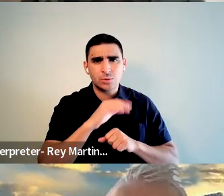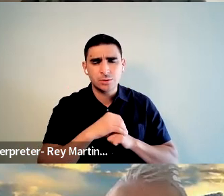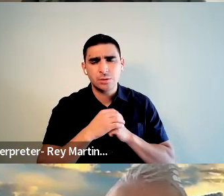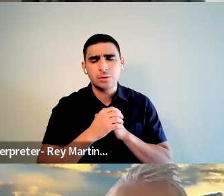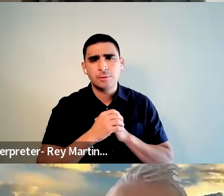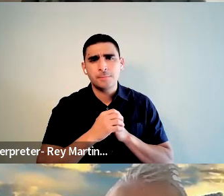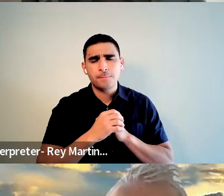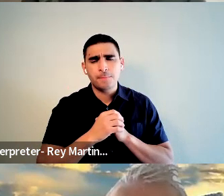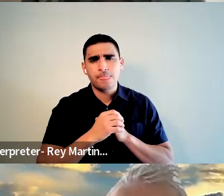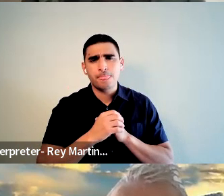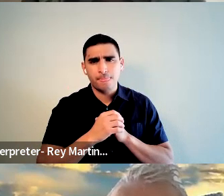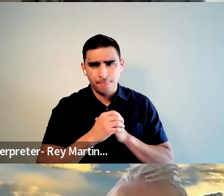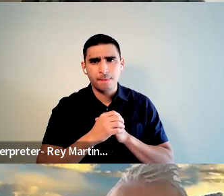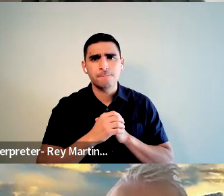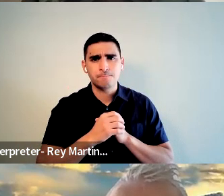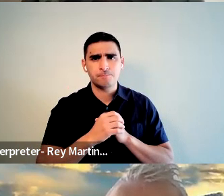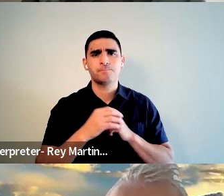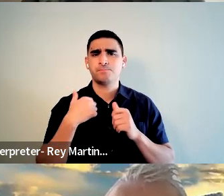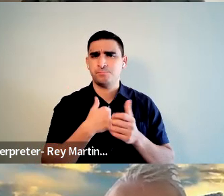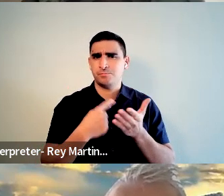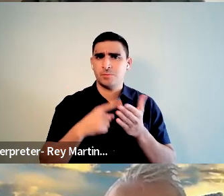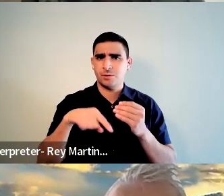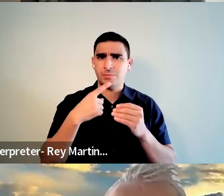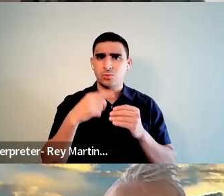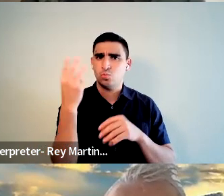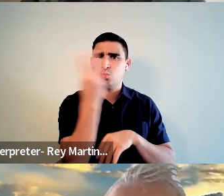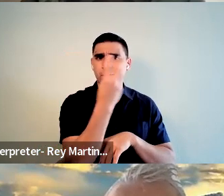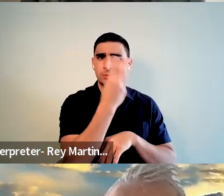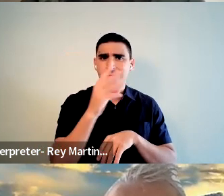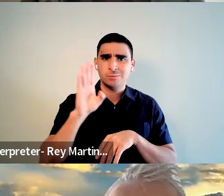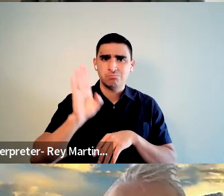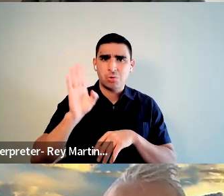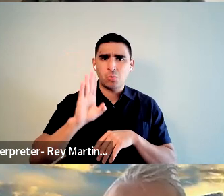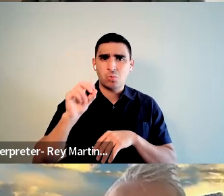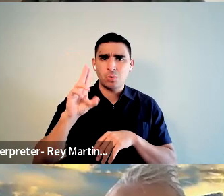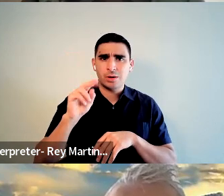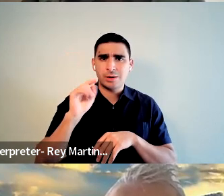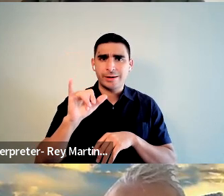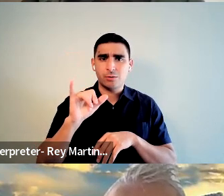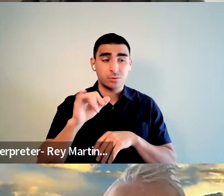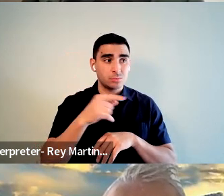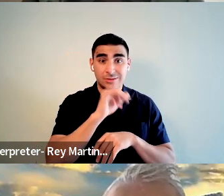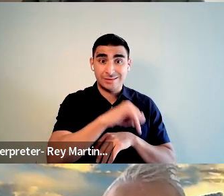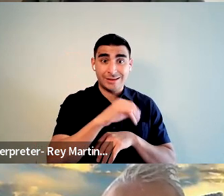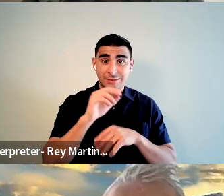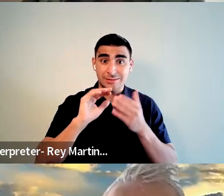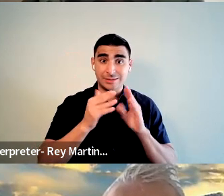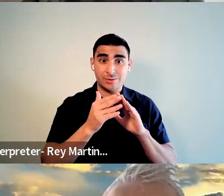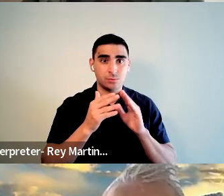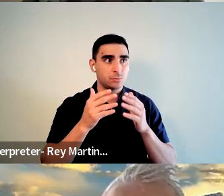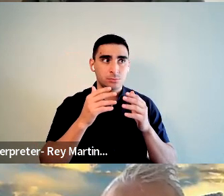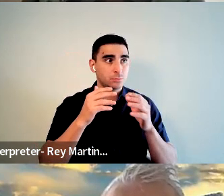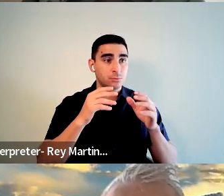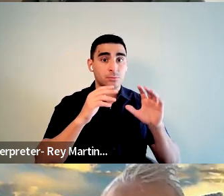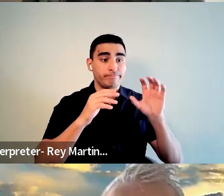there's been a lot of talk about stabilizing Western Boulder County, and there is no place in Netherland for people to do this.